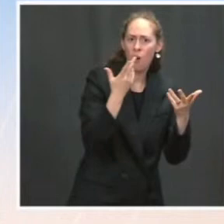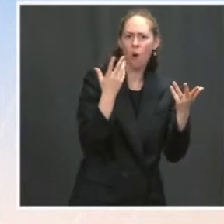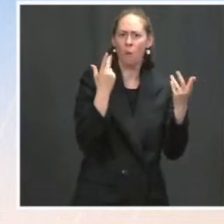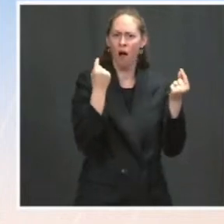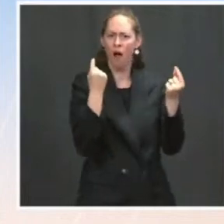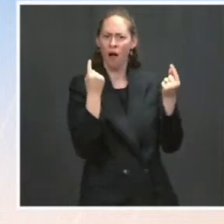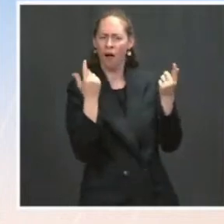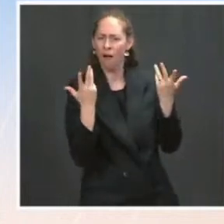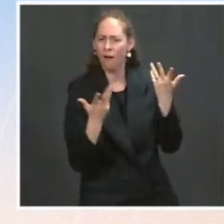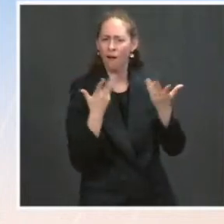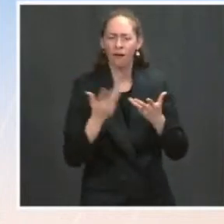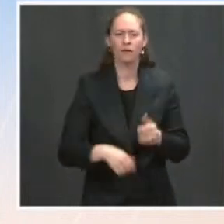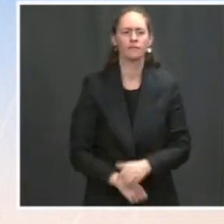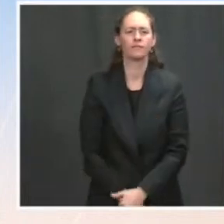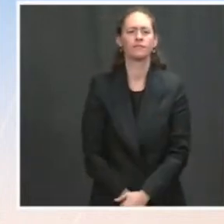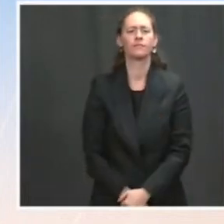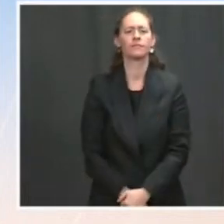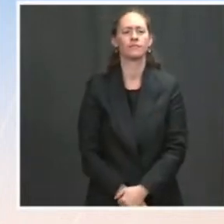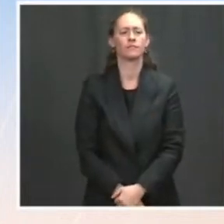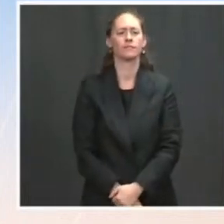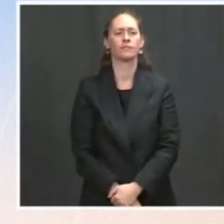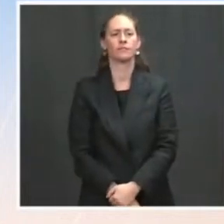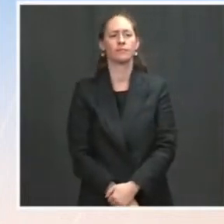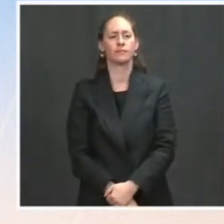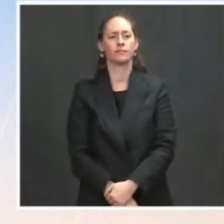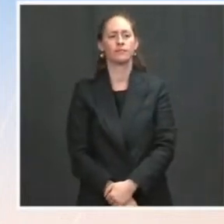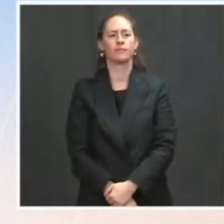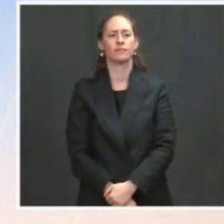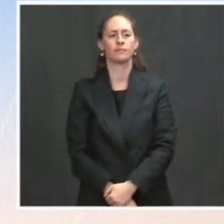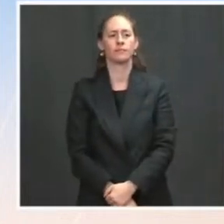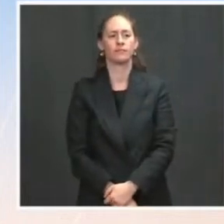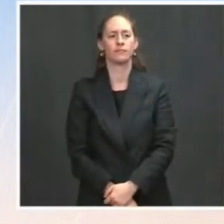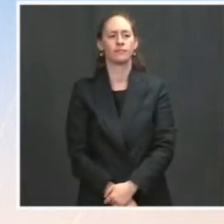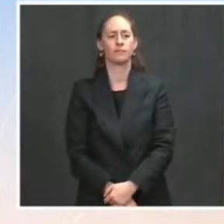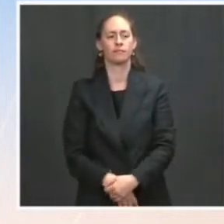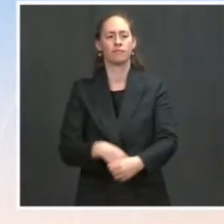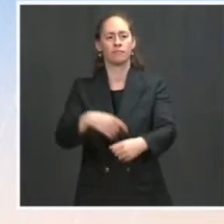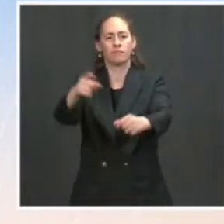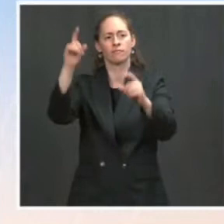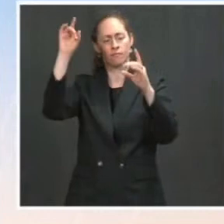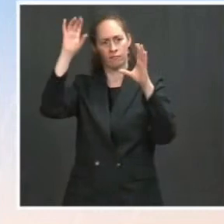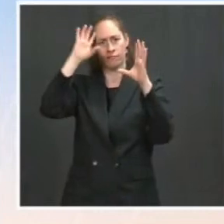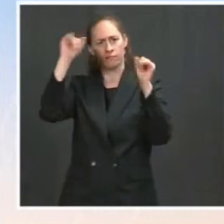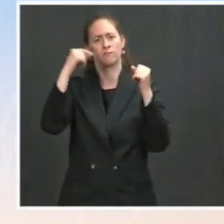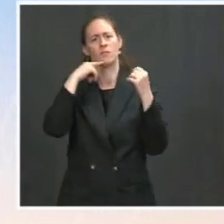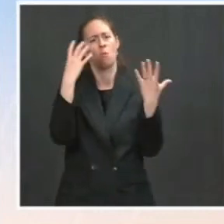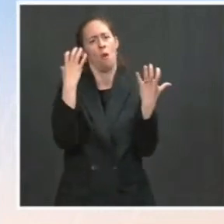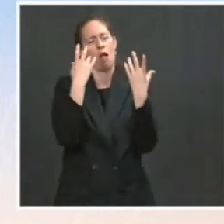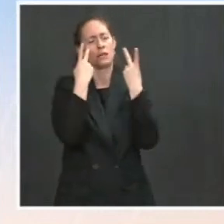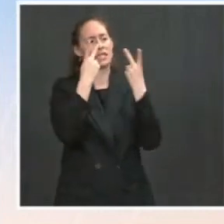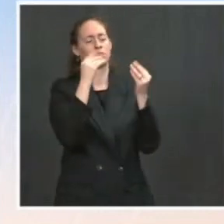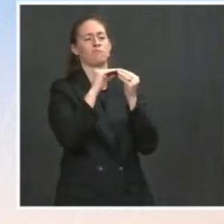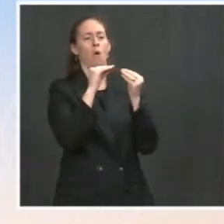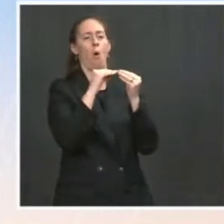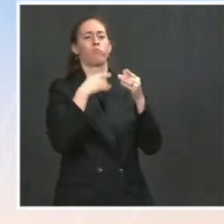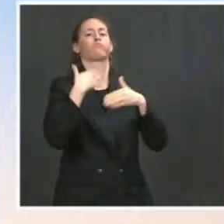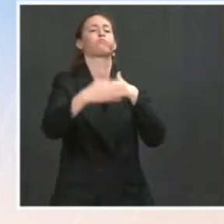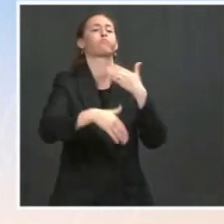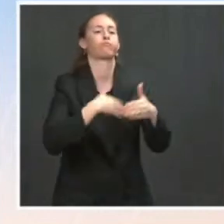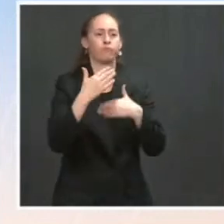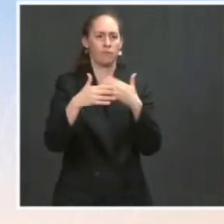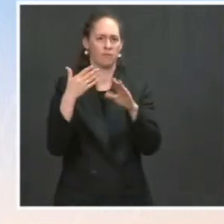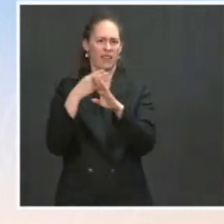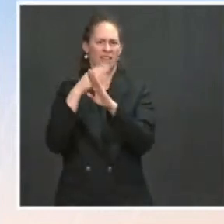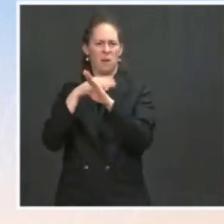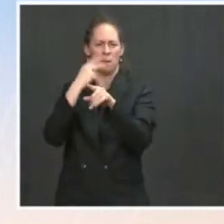still like to see progress by Memorial Day and would like to sign the bills into law this summer. That hasn't changed, but we